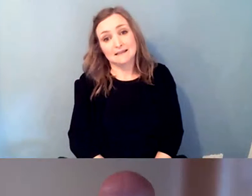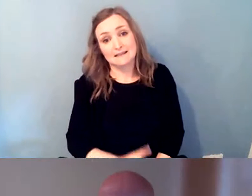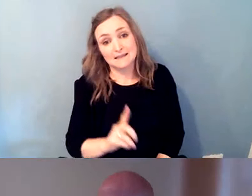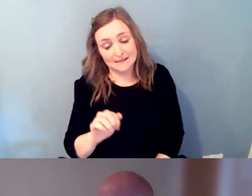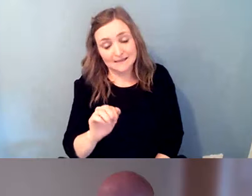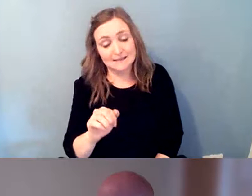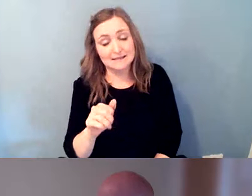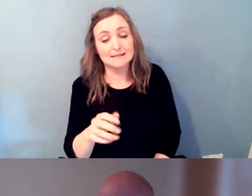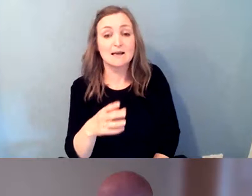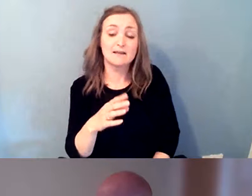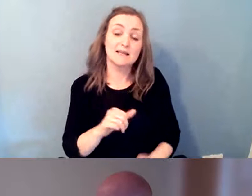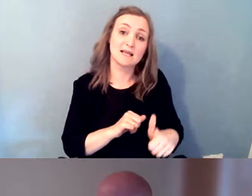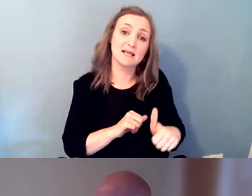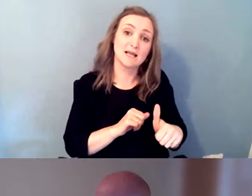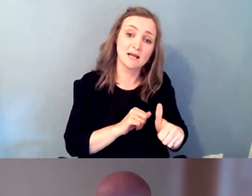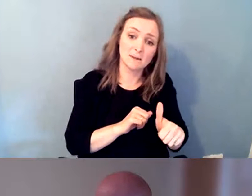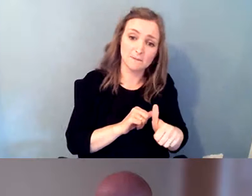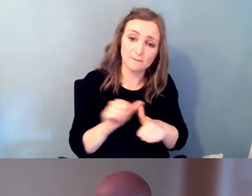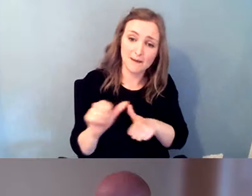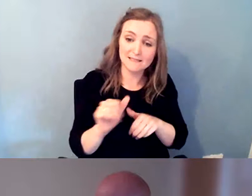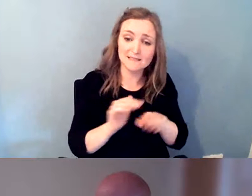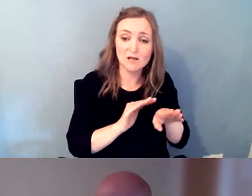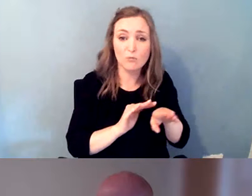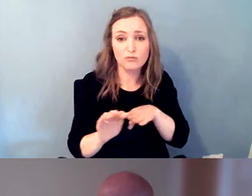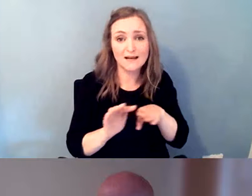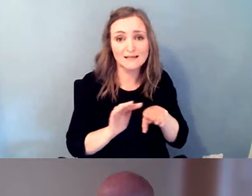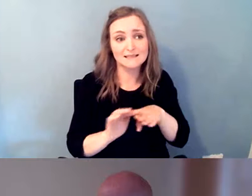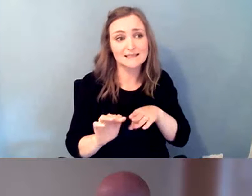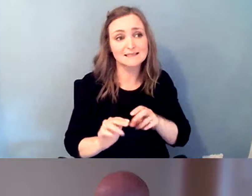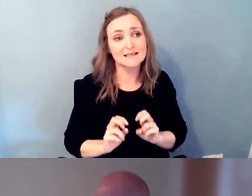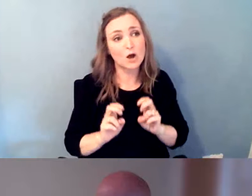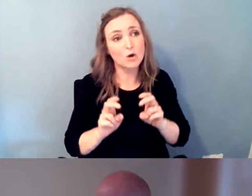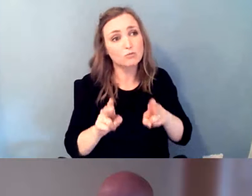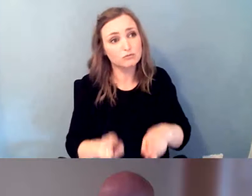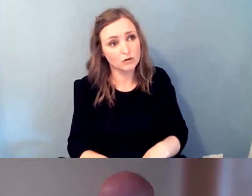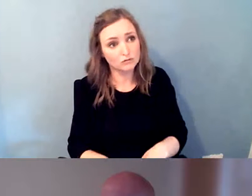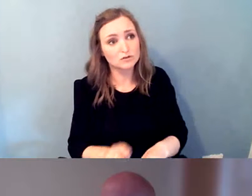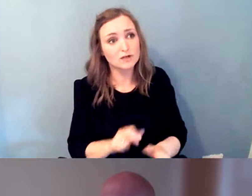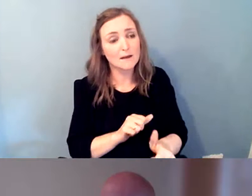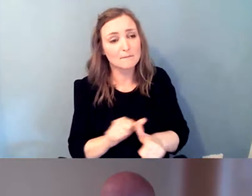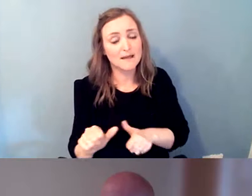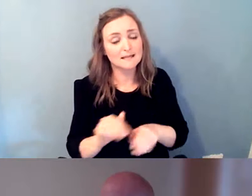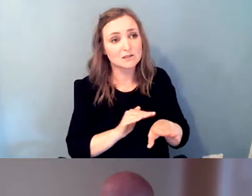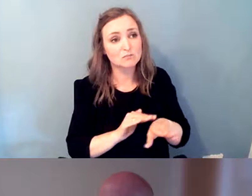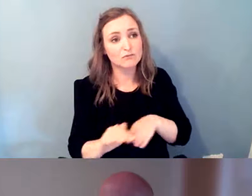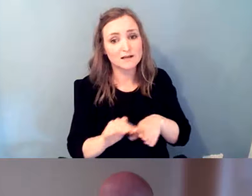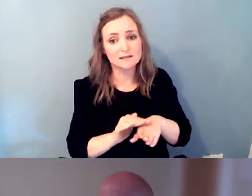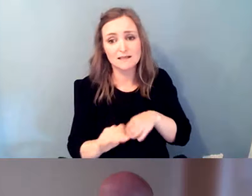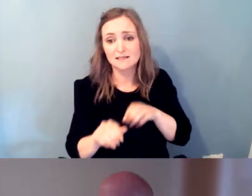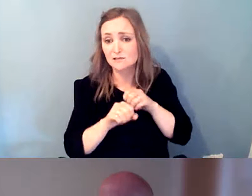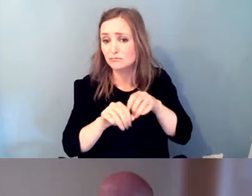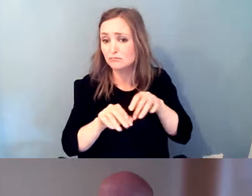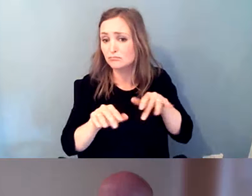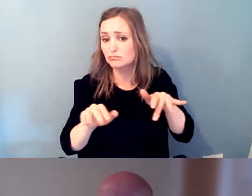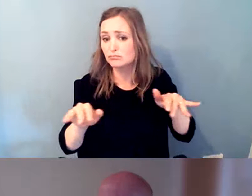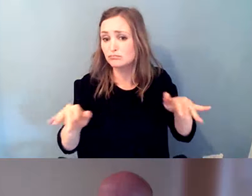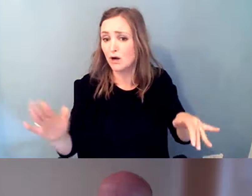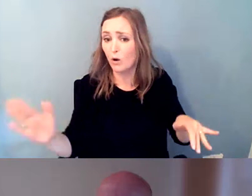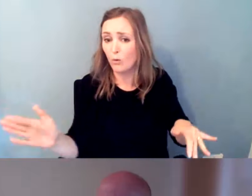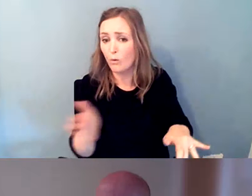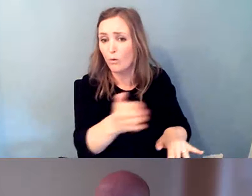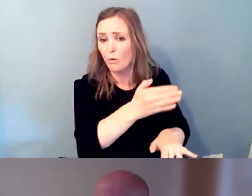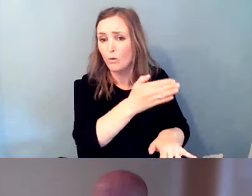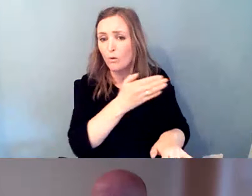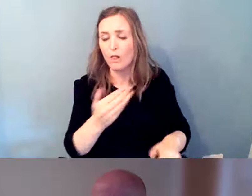just described, I suppose another challenge is to make sure that that best practice is spread across all your GP colleagues, isn't it? Oh